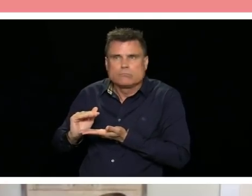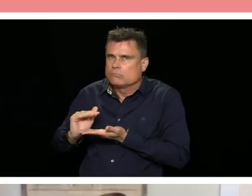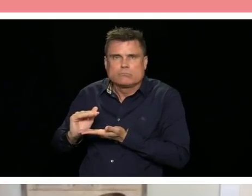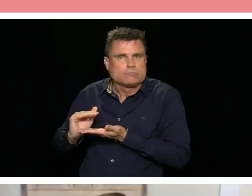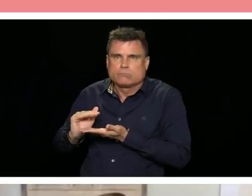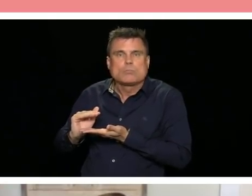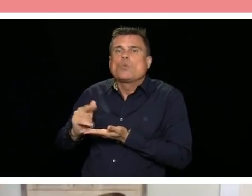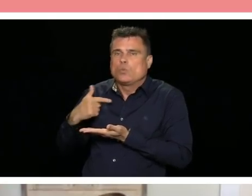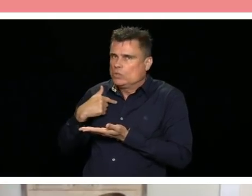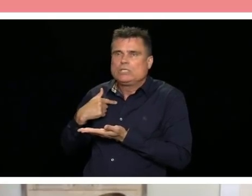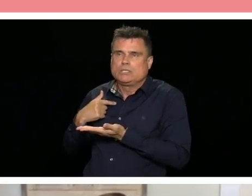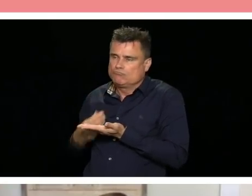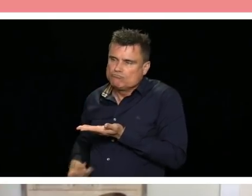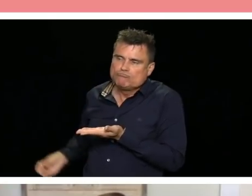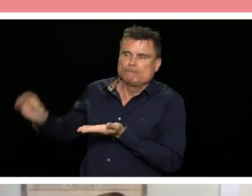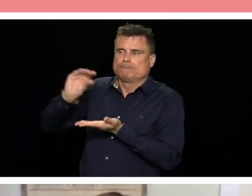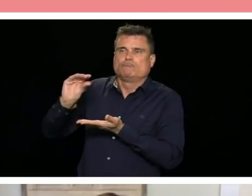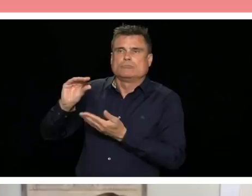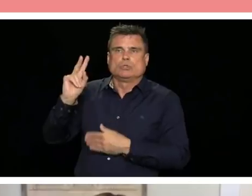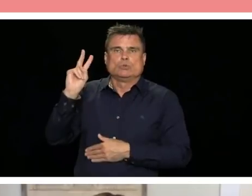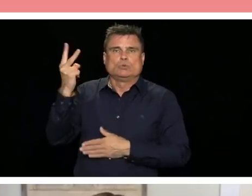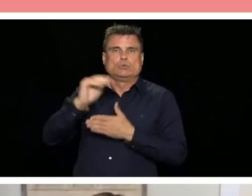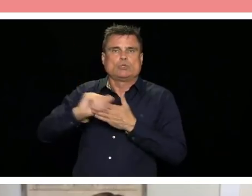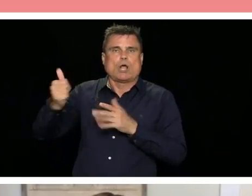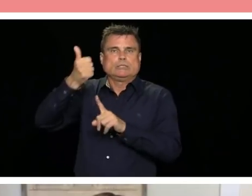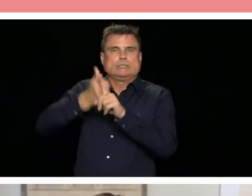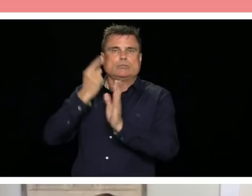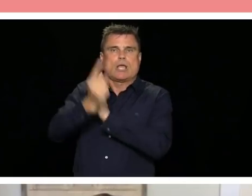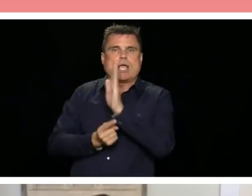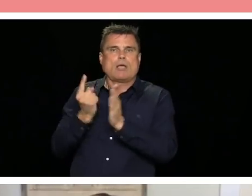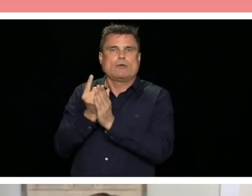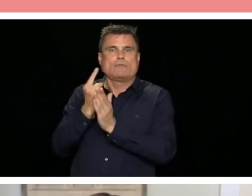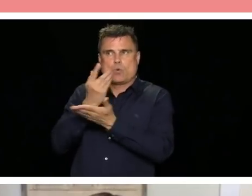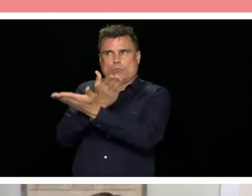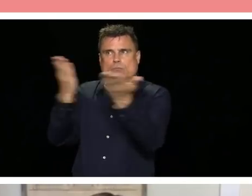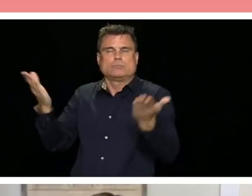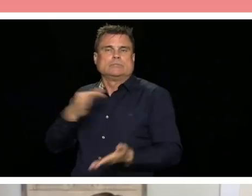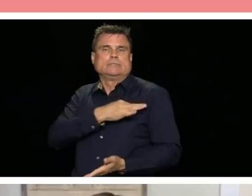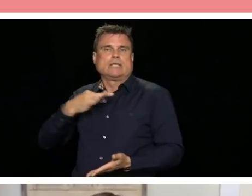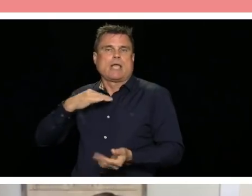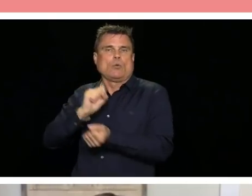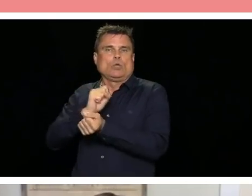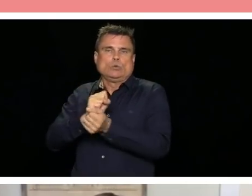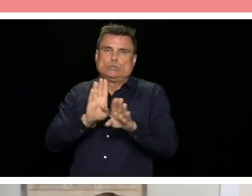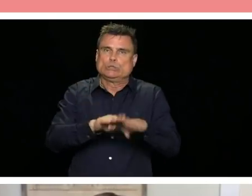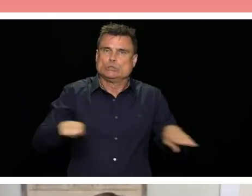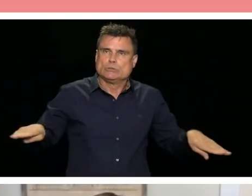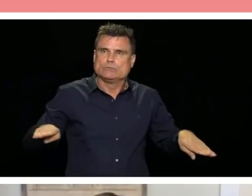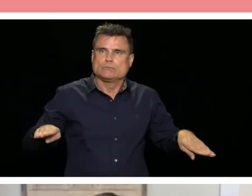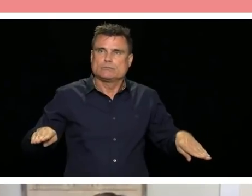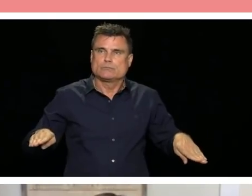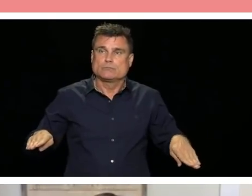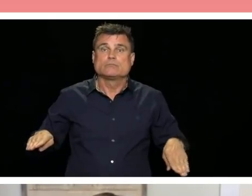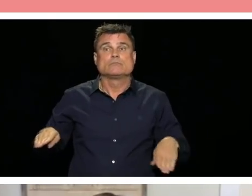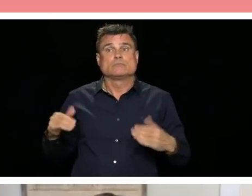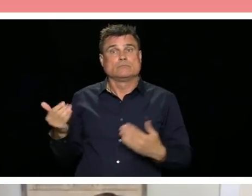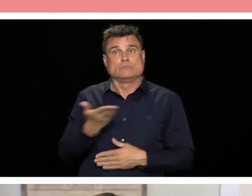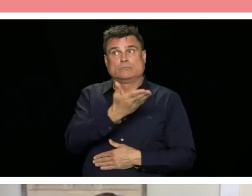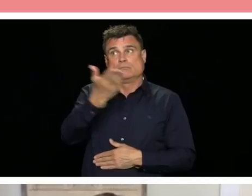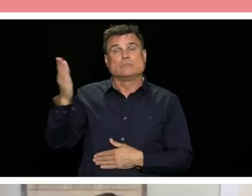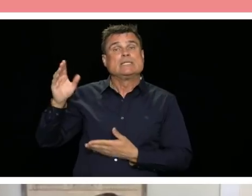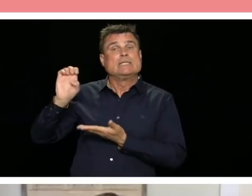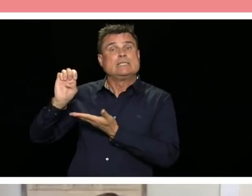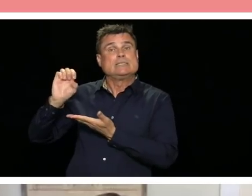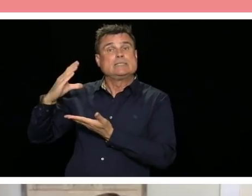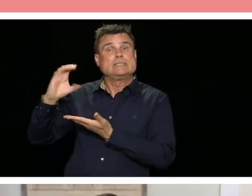early childhood educators that we know without early childhood educators, we cannot build a better system. So you are our top priority. We're going to continue to work